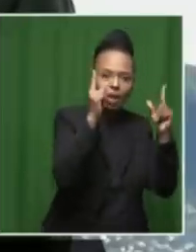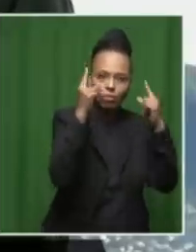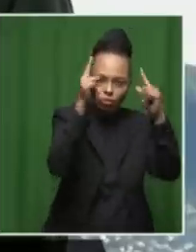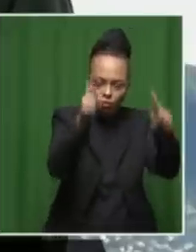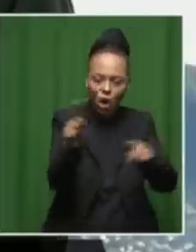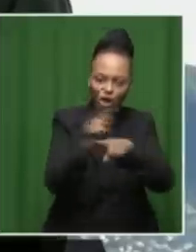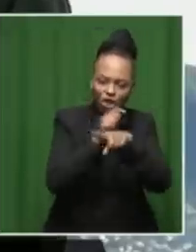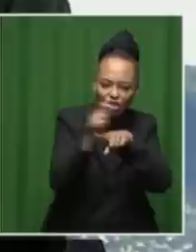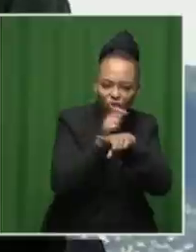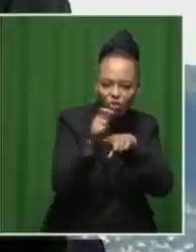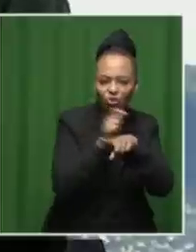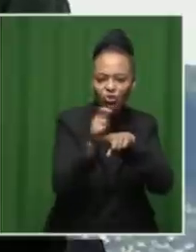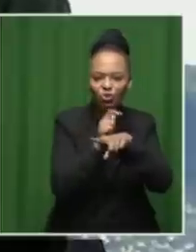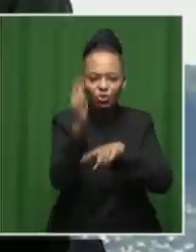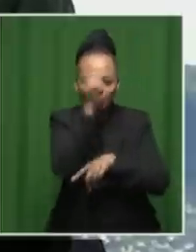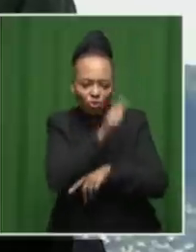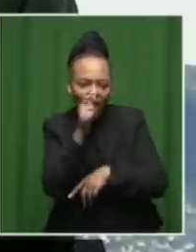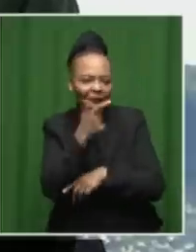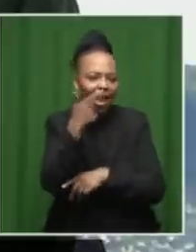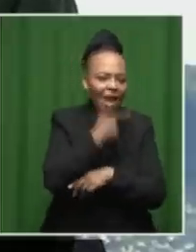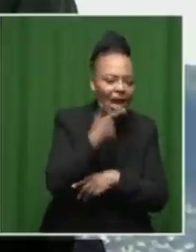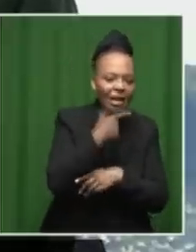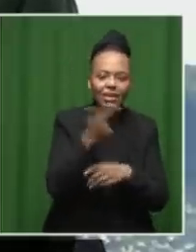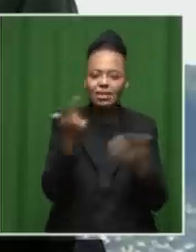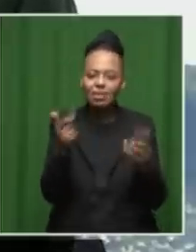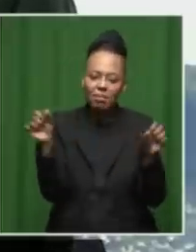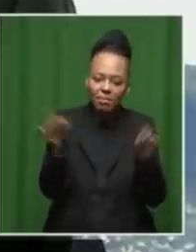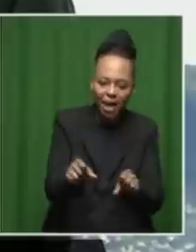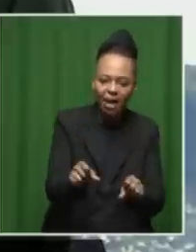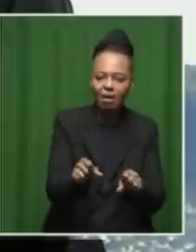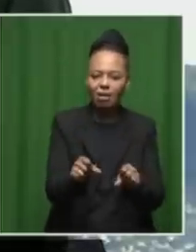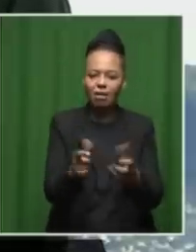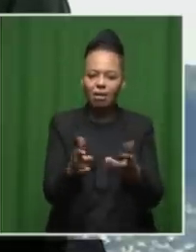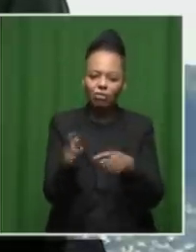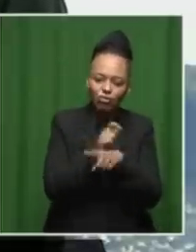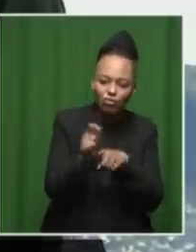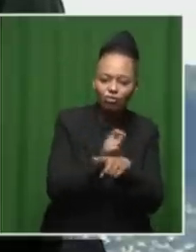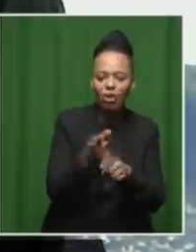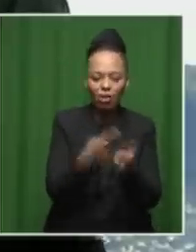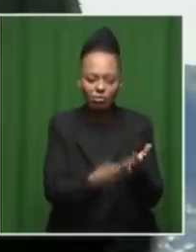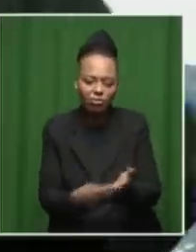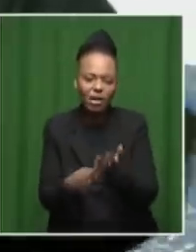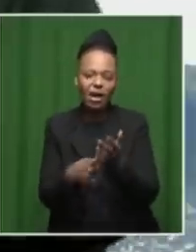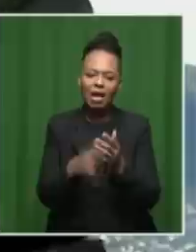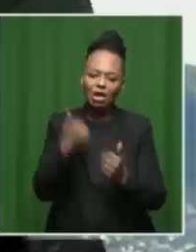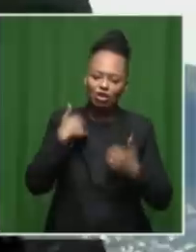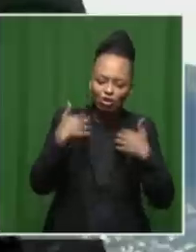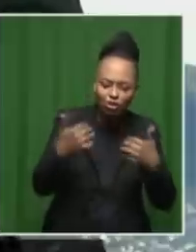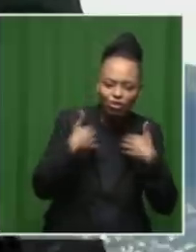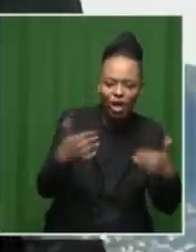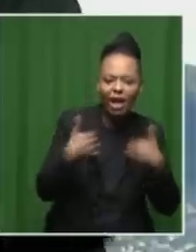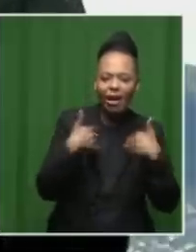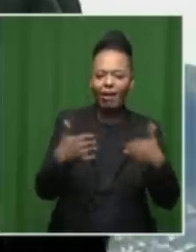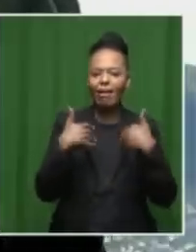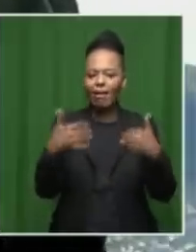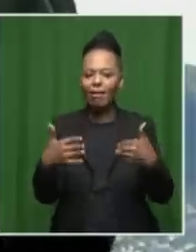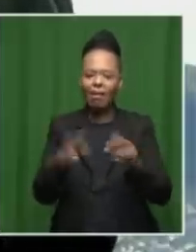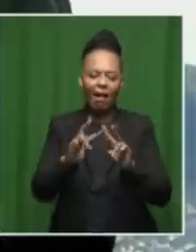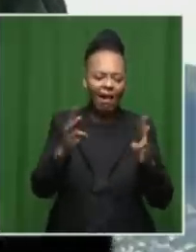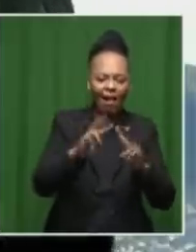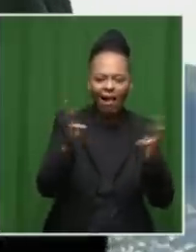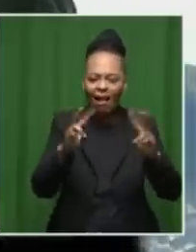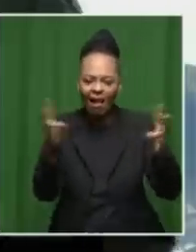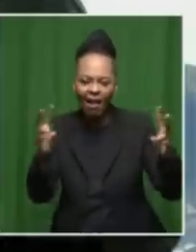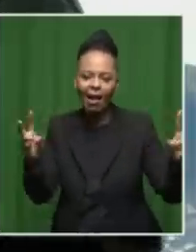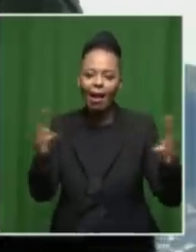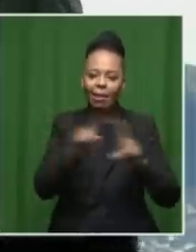sessions. Go away for lunch, come back, have a court session, gym sessions, you know, different sessions